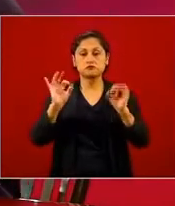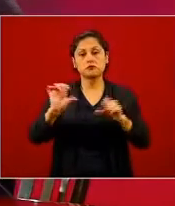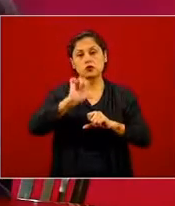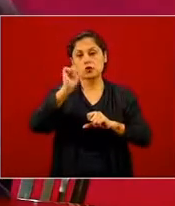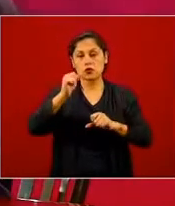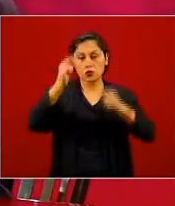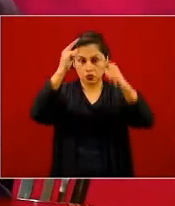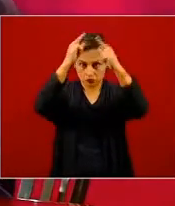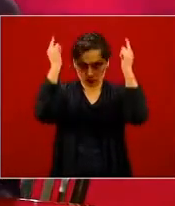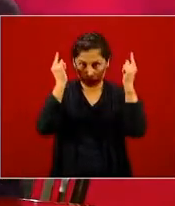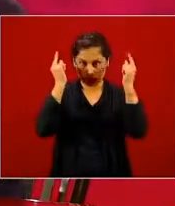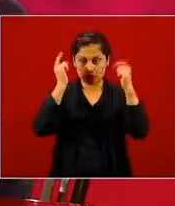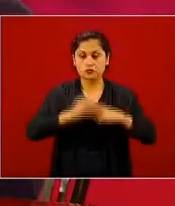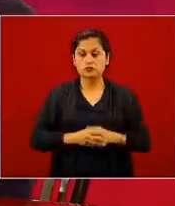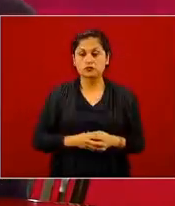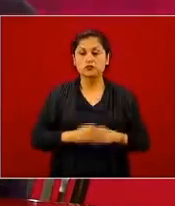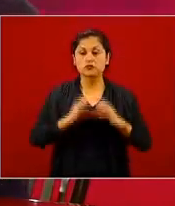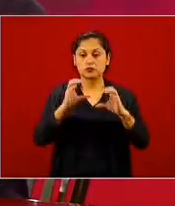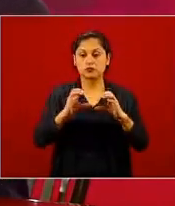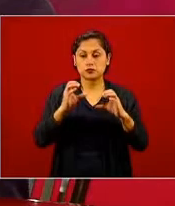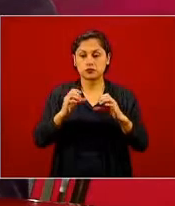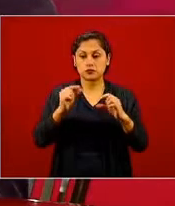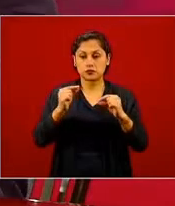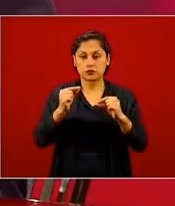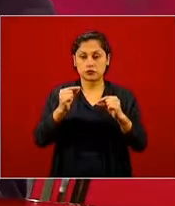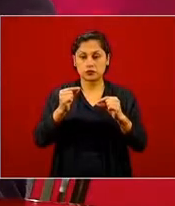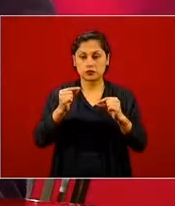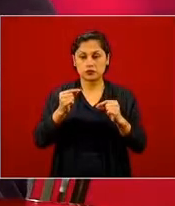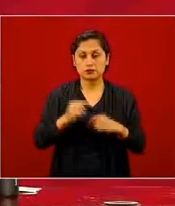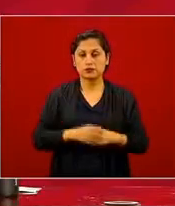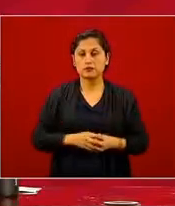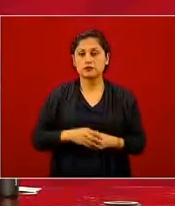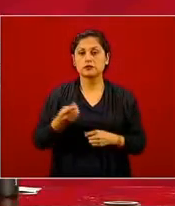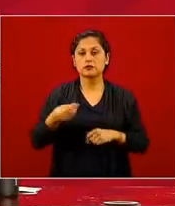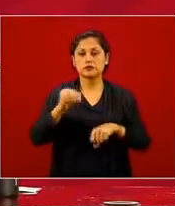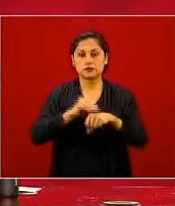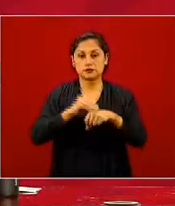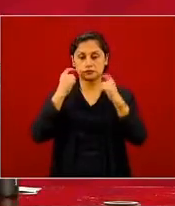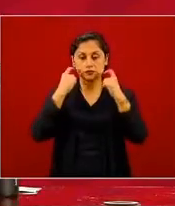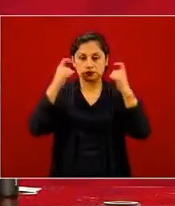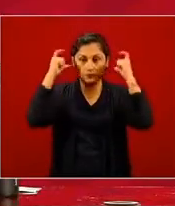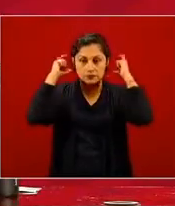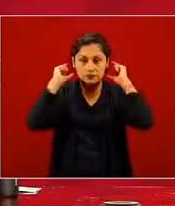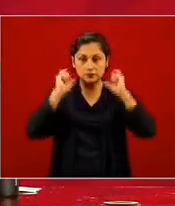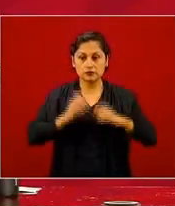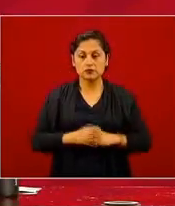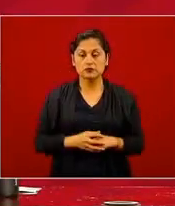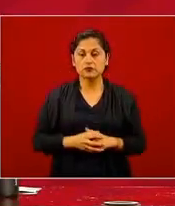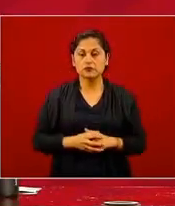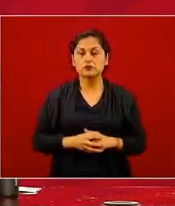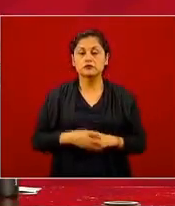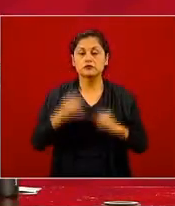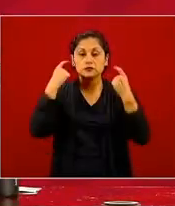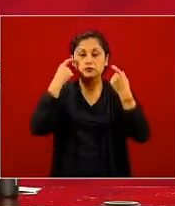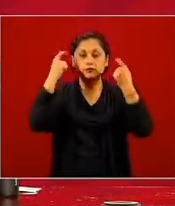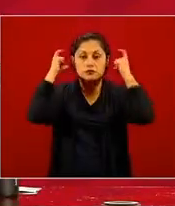fit around the nose. You can fit this one on your ears.